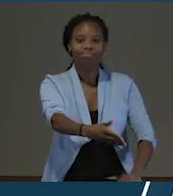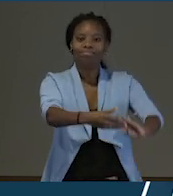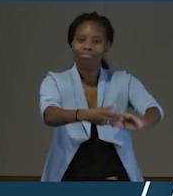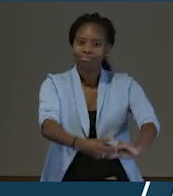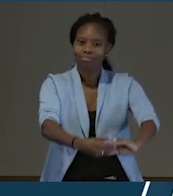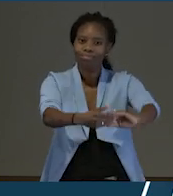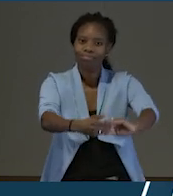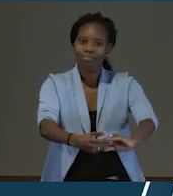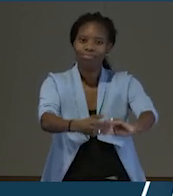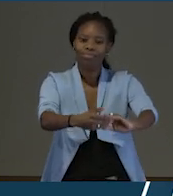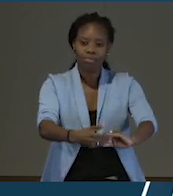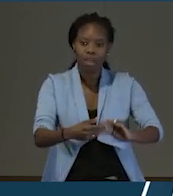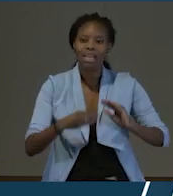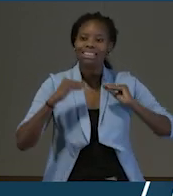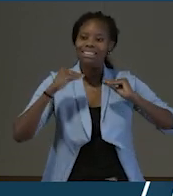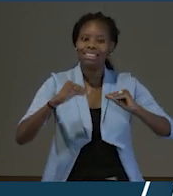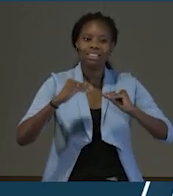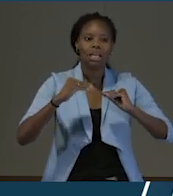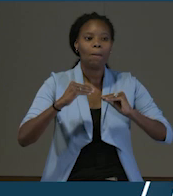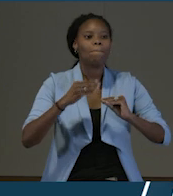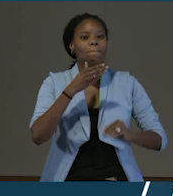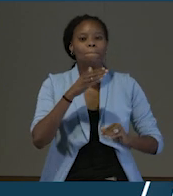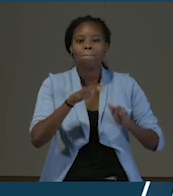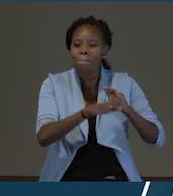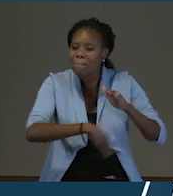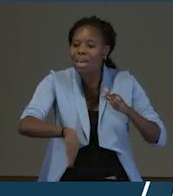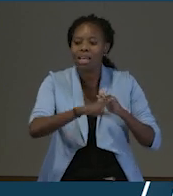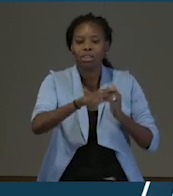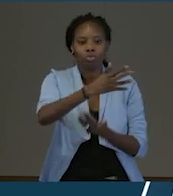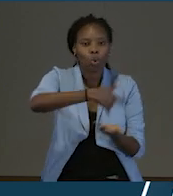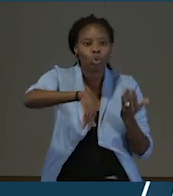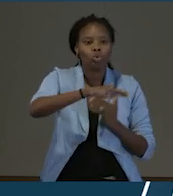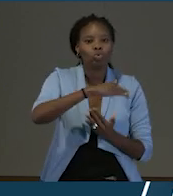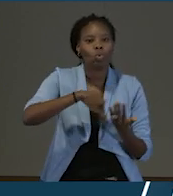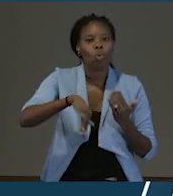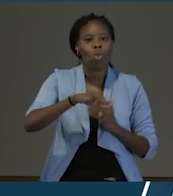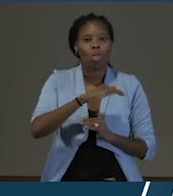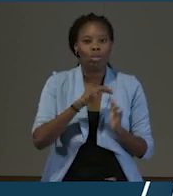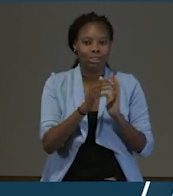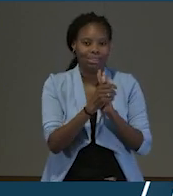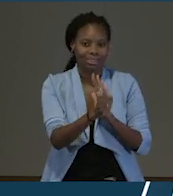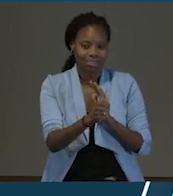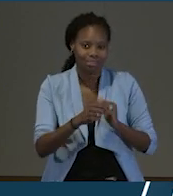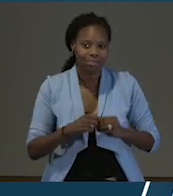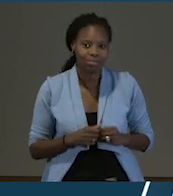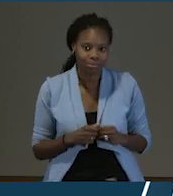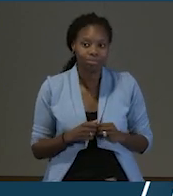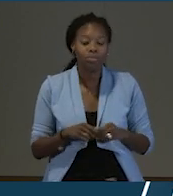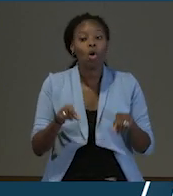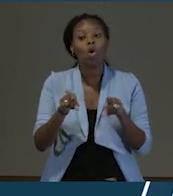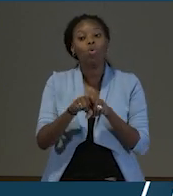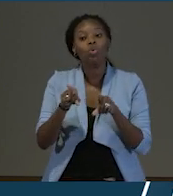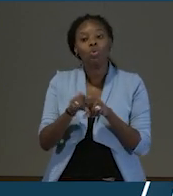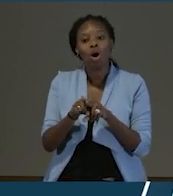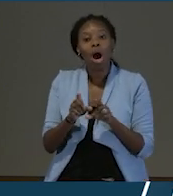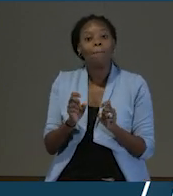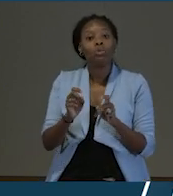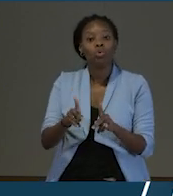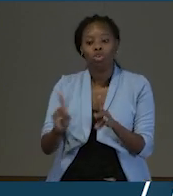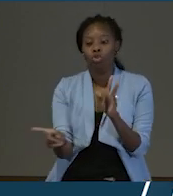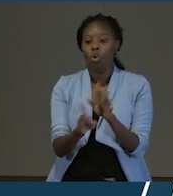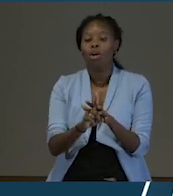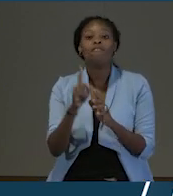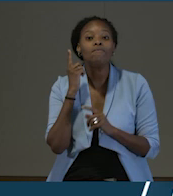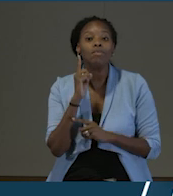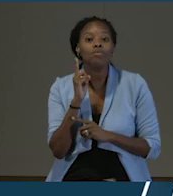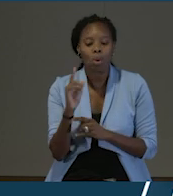the basics of social interaction. The best practice, of course, will be with others, so we'll need to offer chances and opportunities for